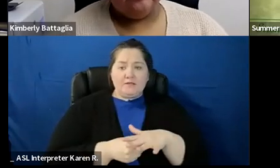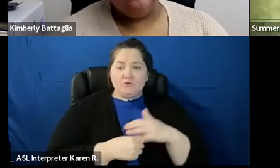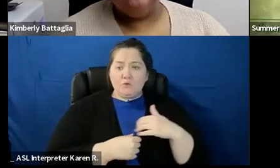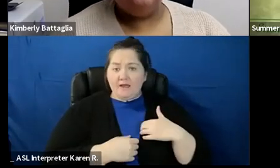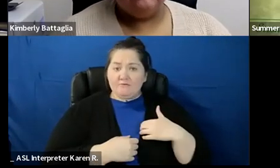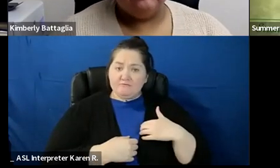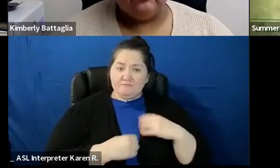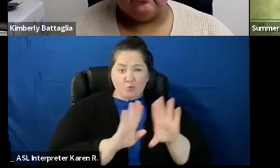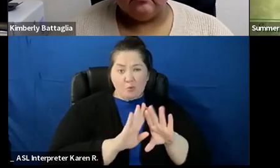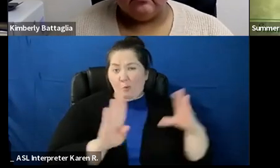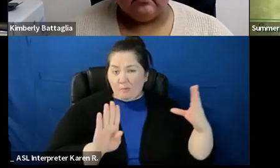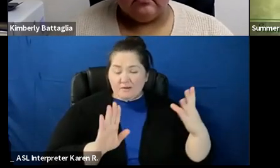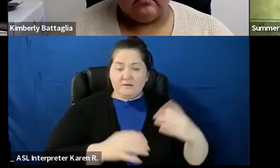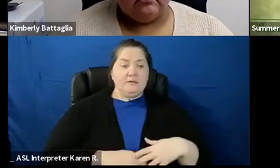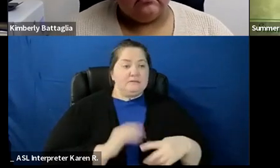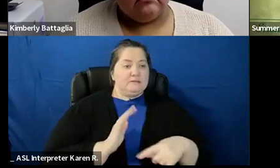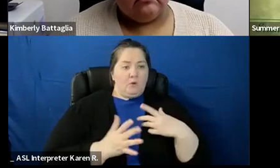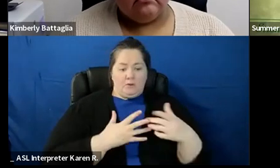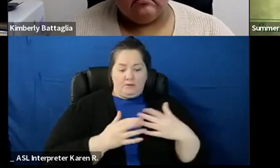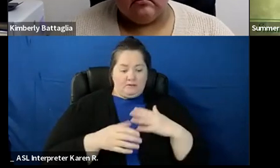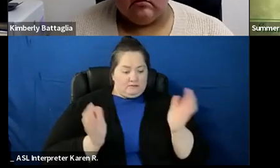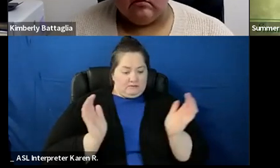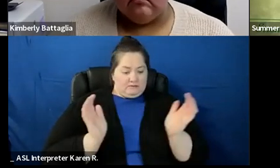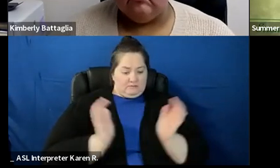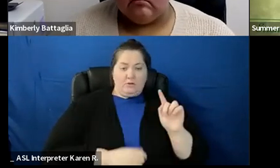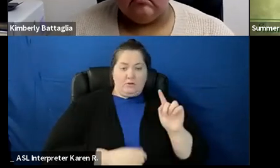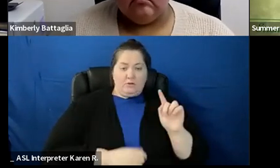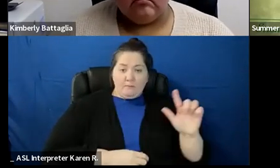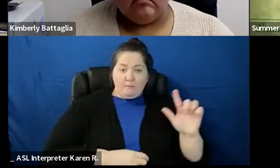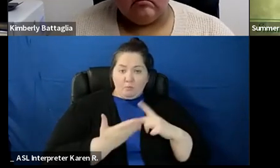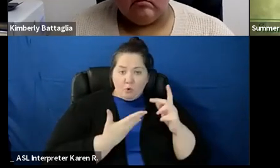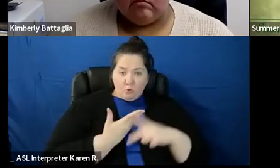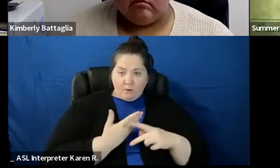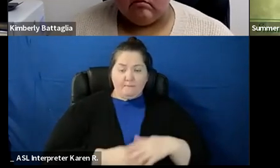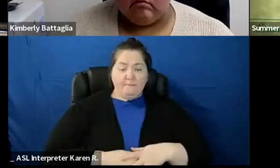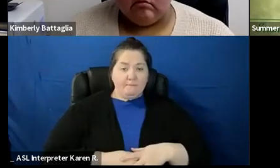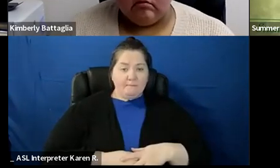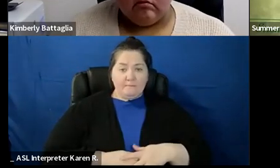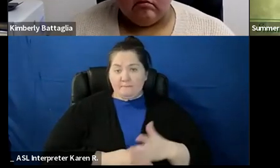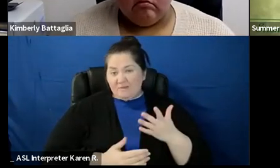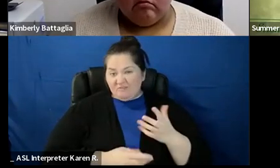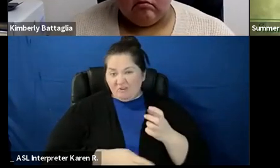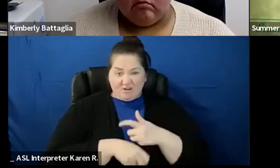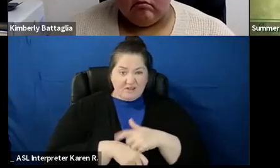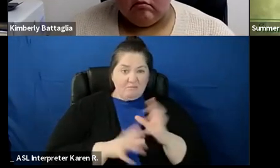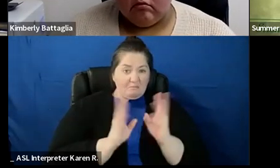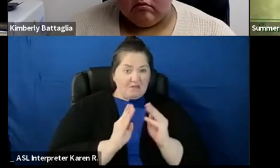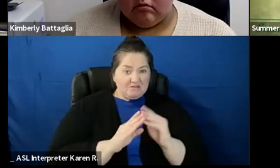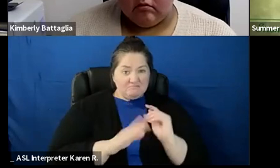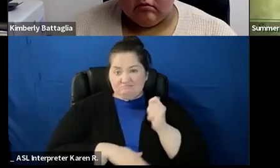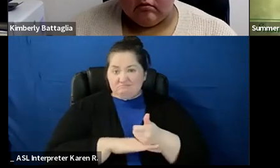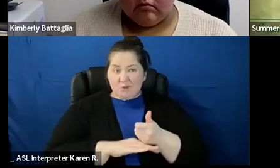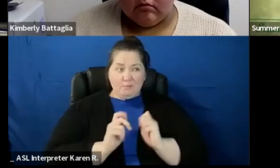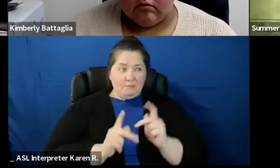even because let's just be honest, sometimes even within smaller tribal programs, you may have a hard time having meetings with people who are, you know,